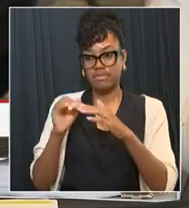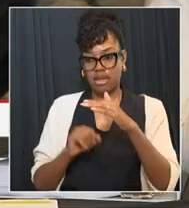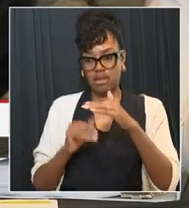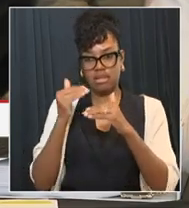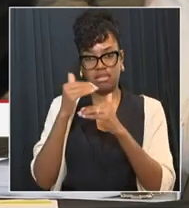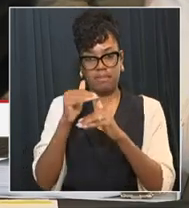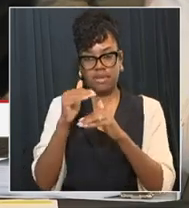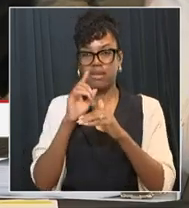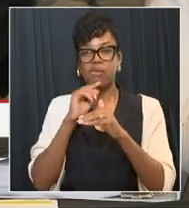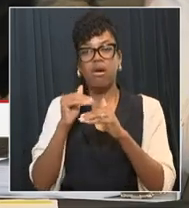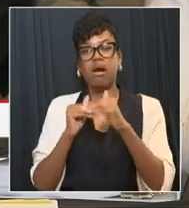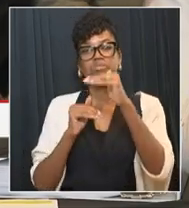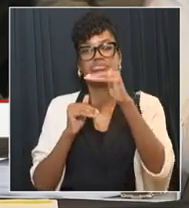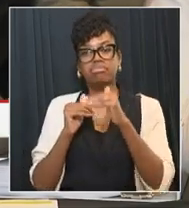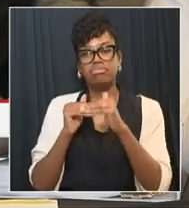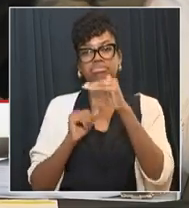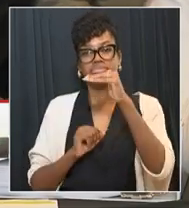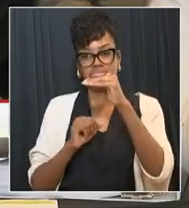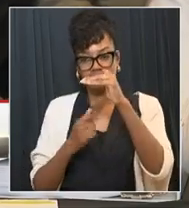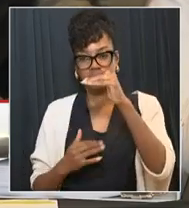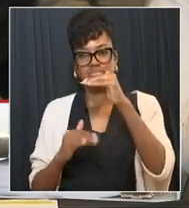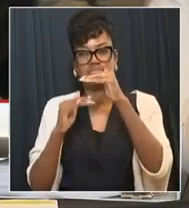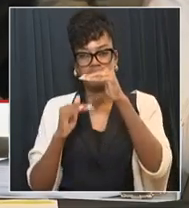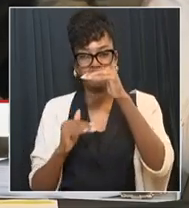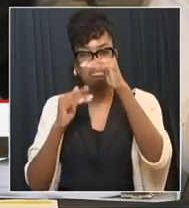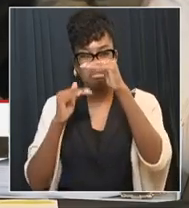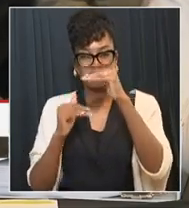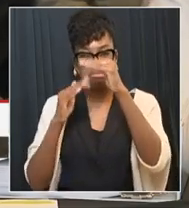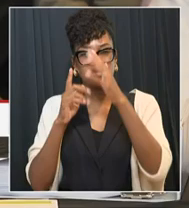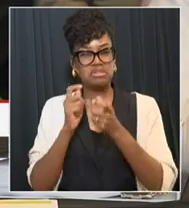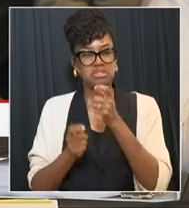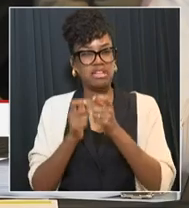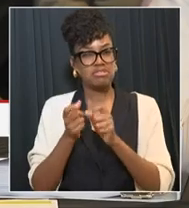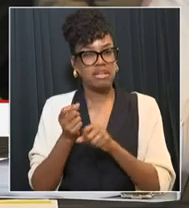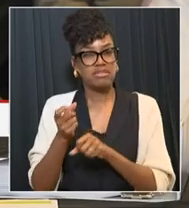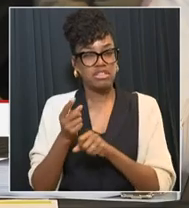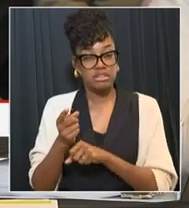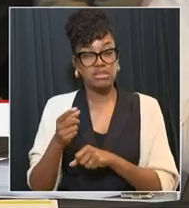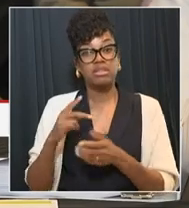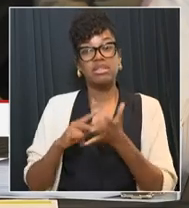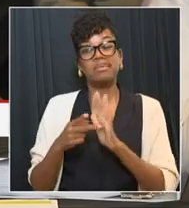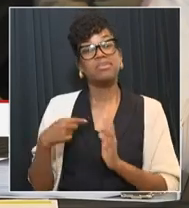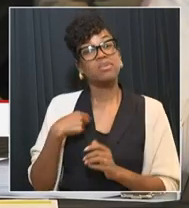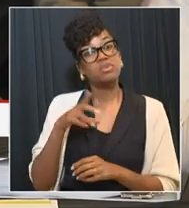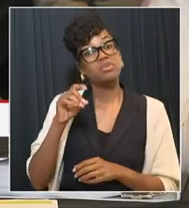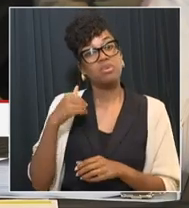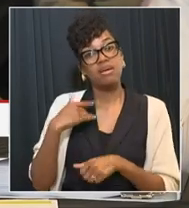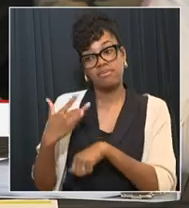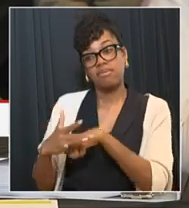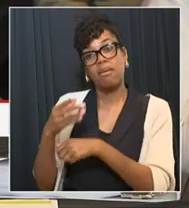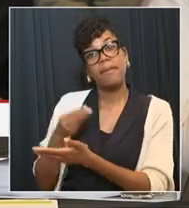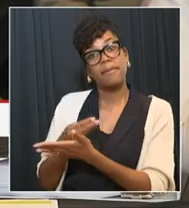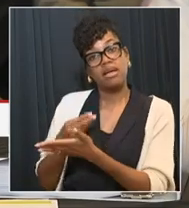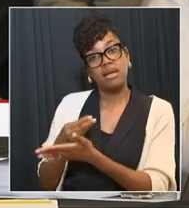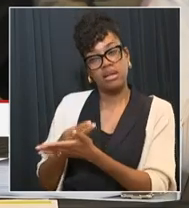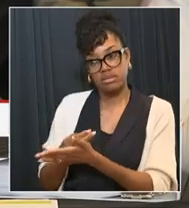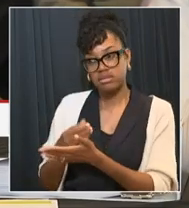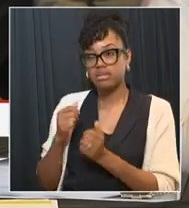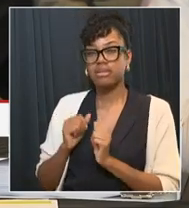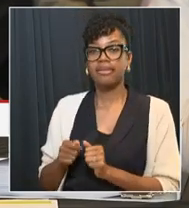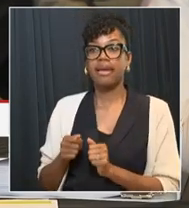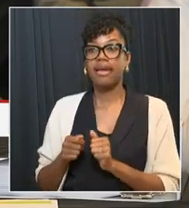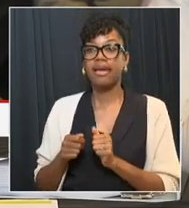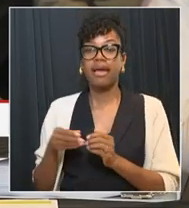have additional capital borrowing space available. So it's not necessarily true that we